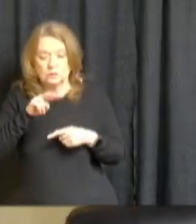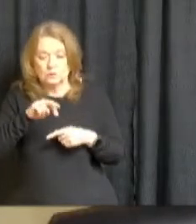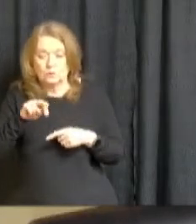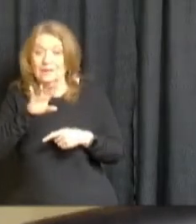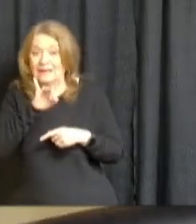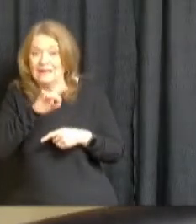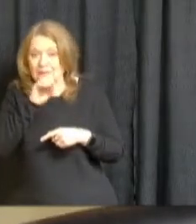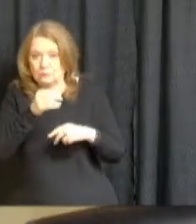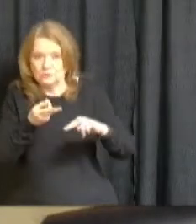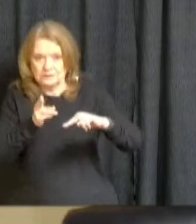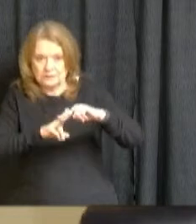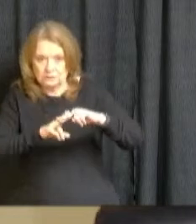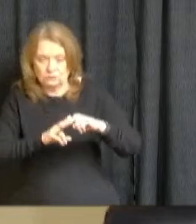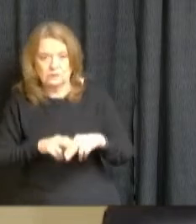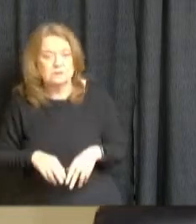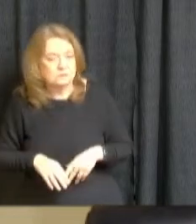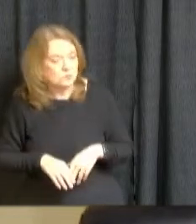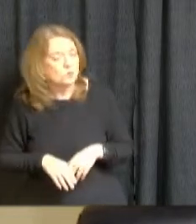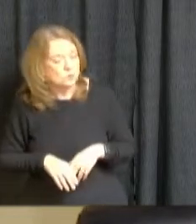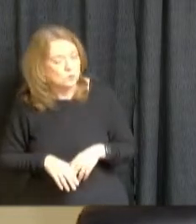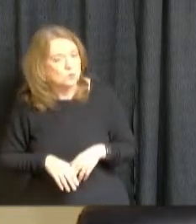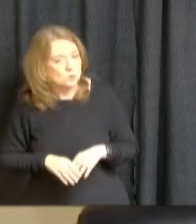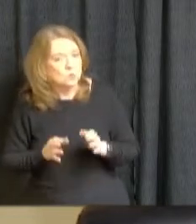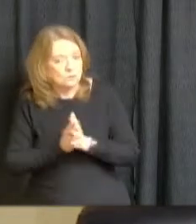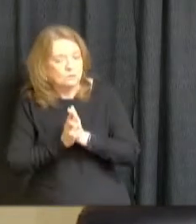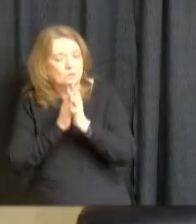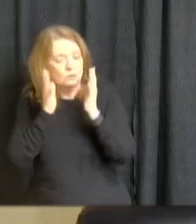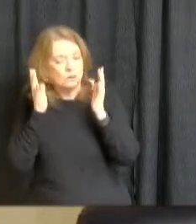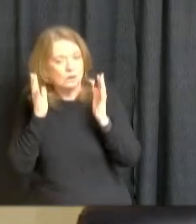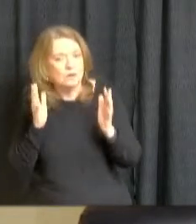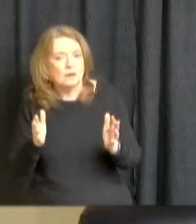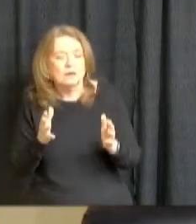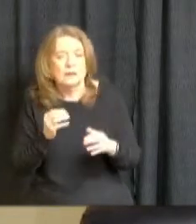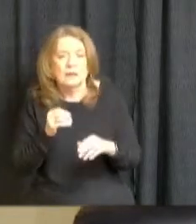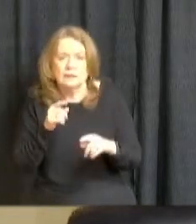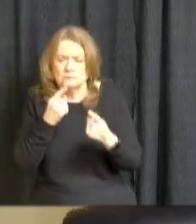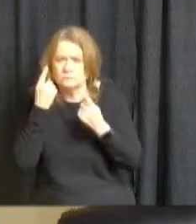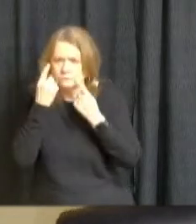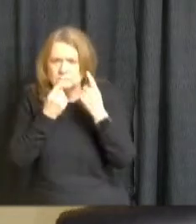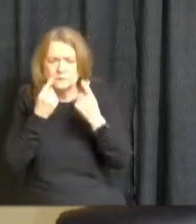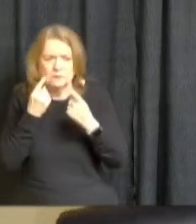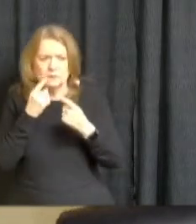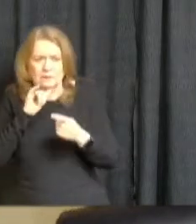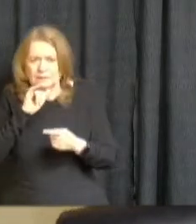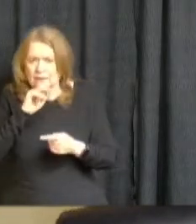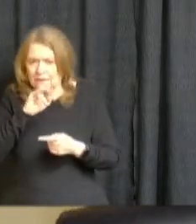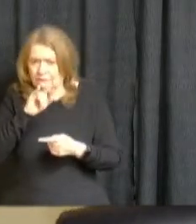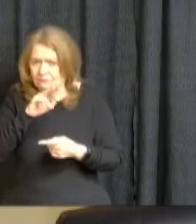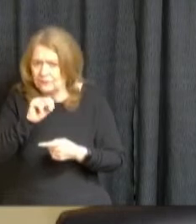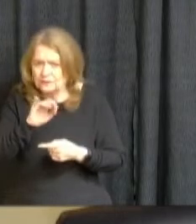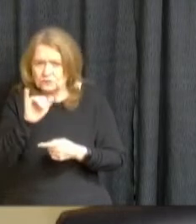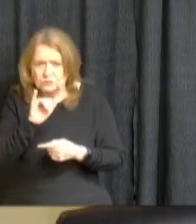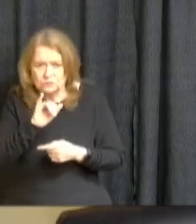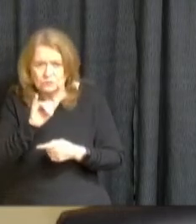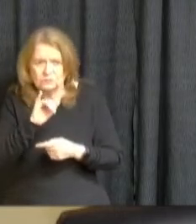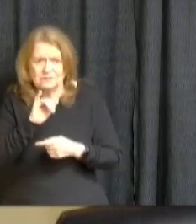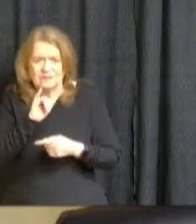an 8% increase. That's pretty substantial. And you can take into effect for inflation as well, because inflation is probably